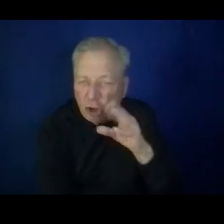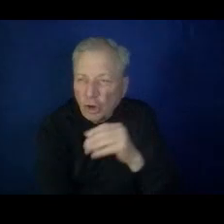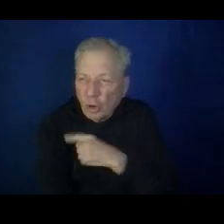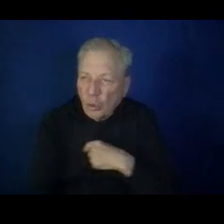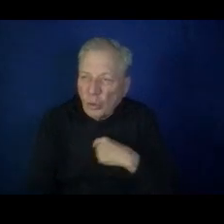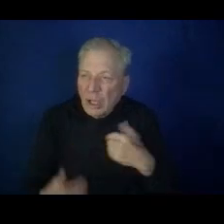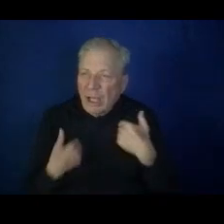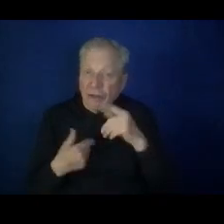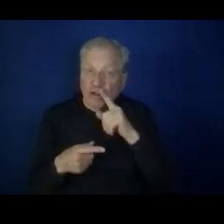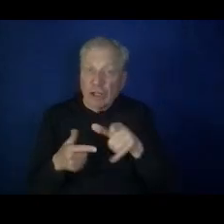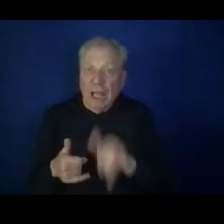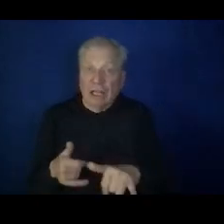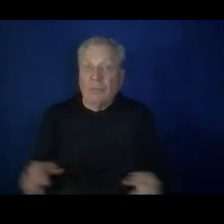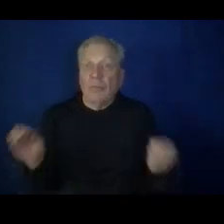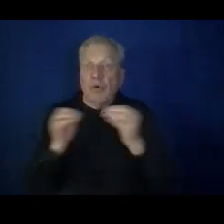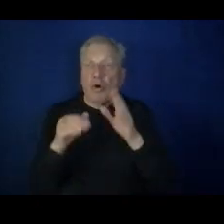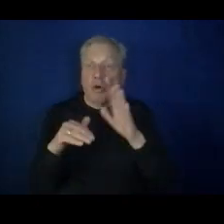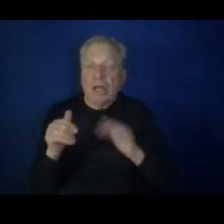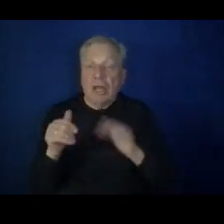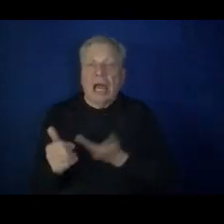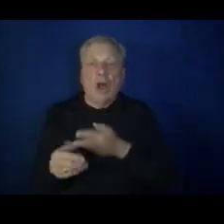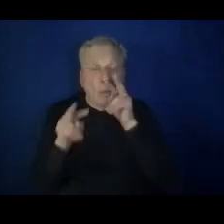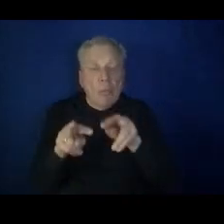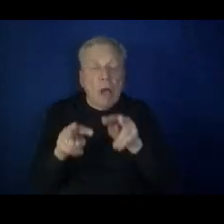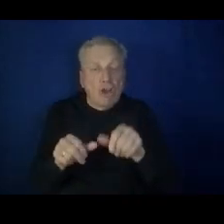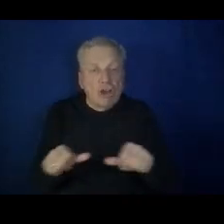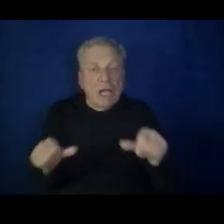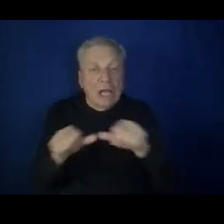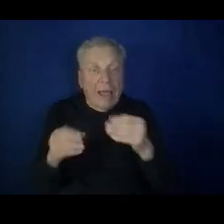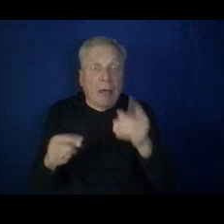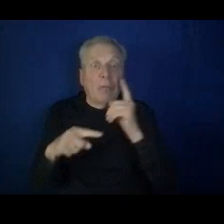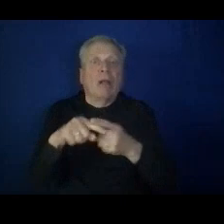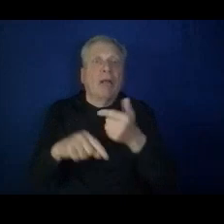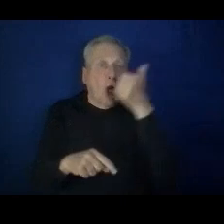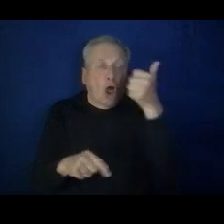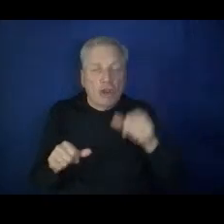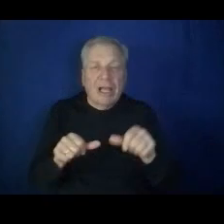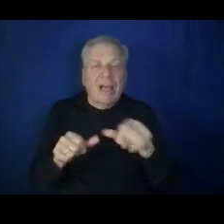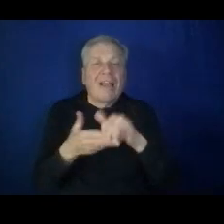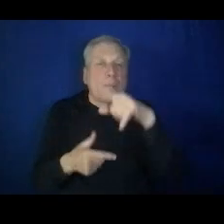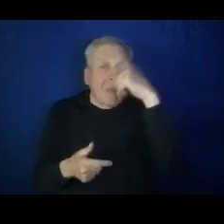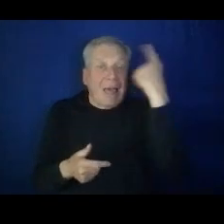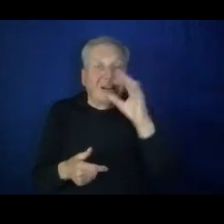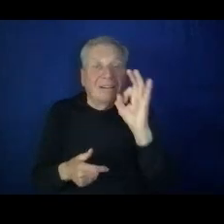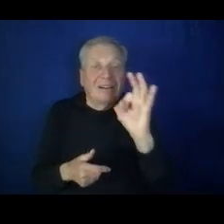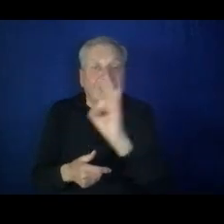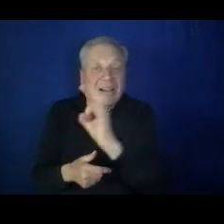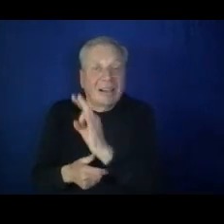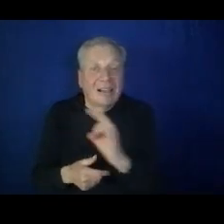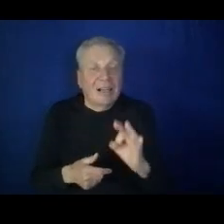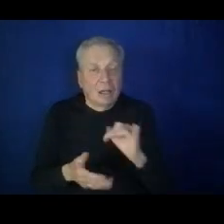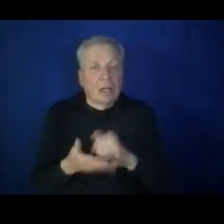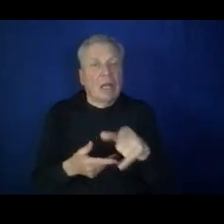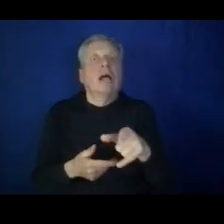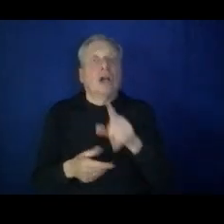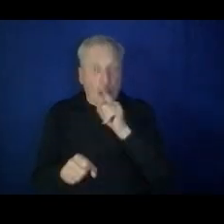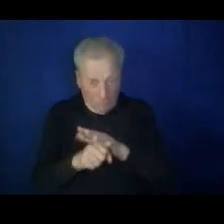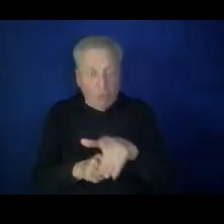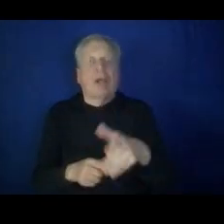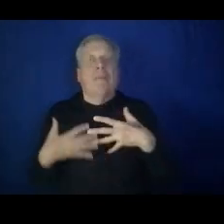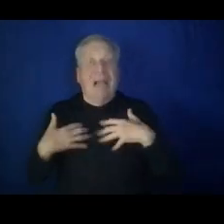well beyond even the monitoring area in a lot of areas. And then these black dots are confirmed grizzly bears, but there's just not